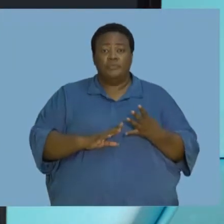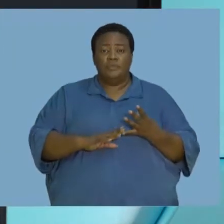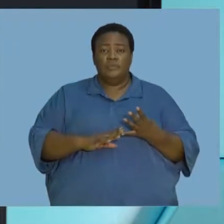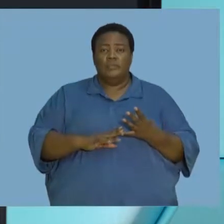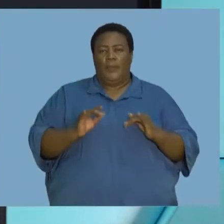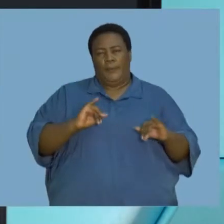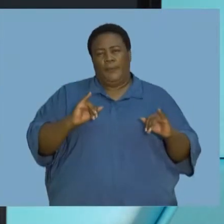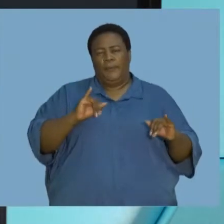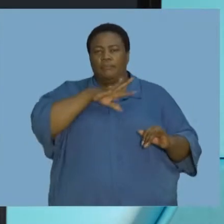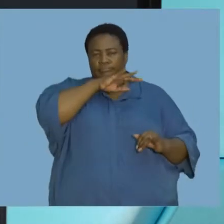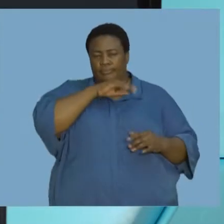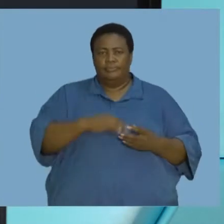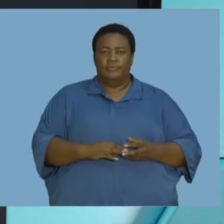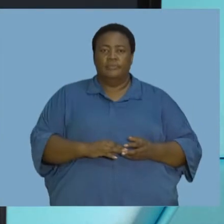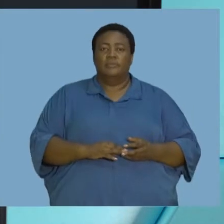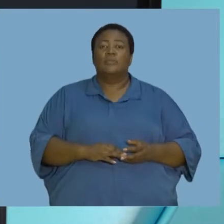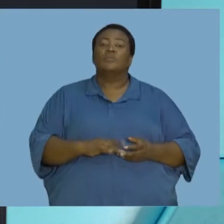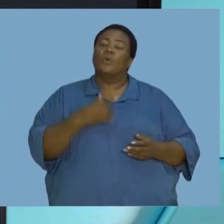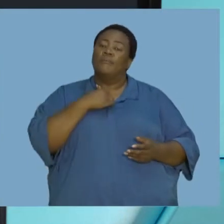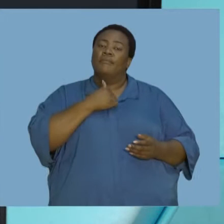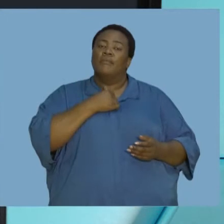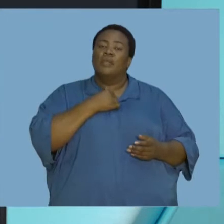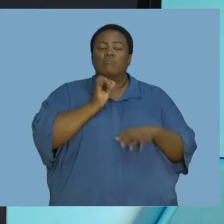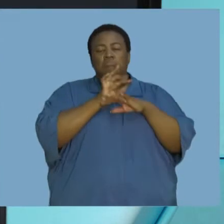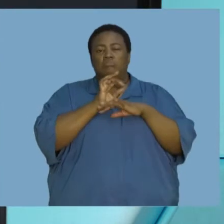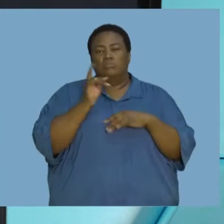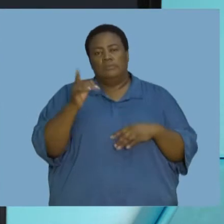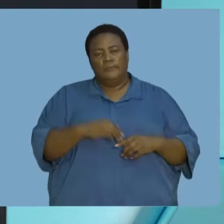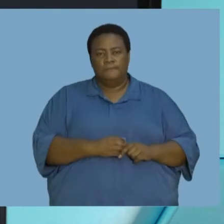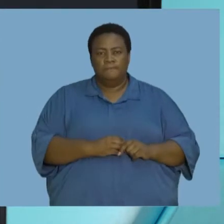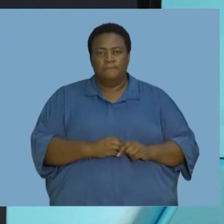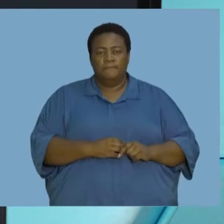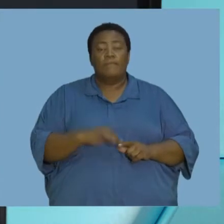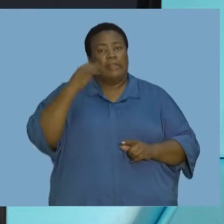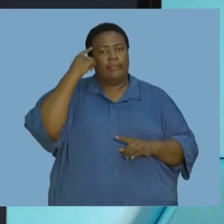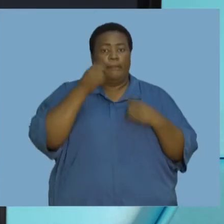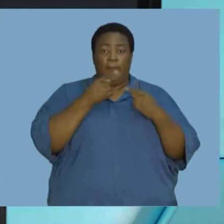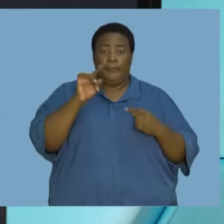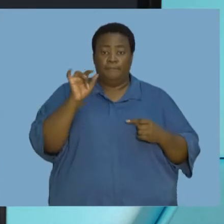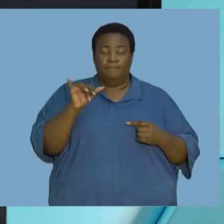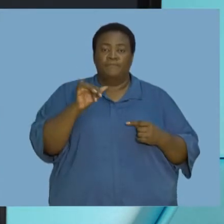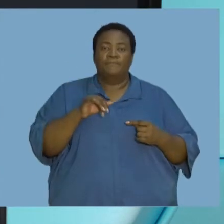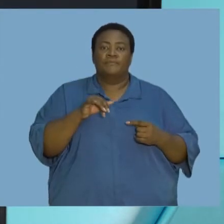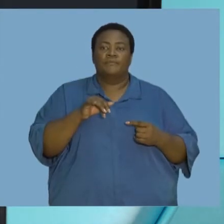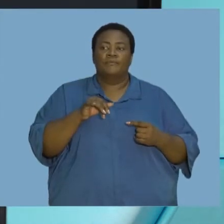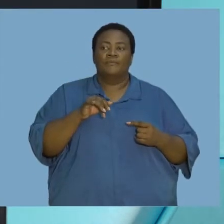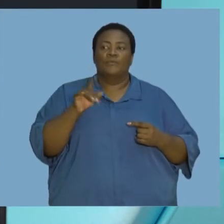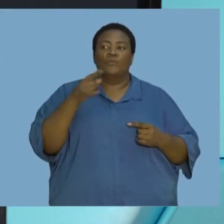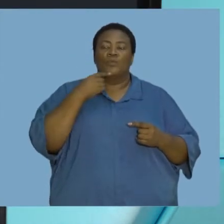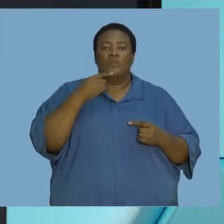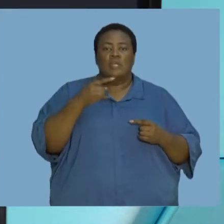a biological perspective, so I will give you a hint to this. So think about this. So we refer to